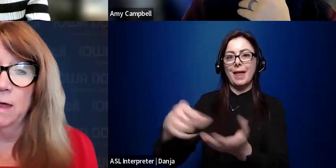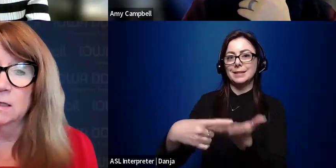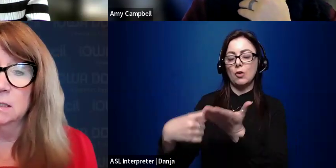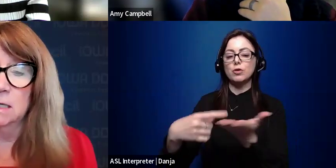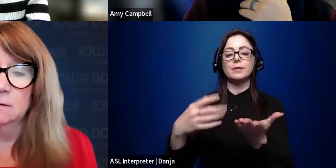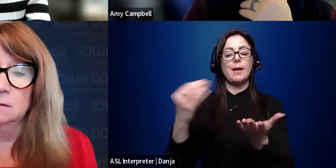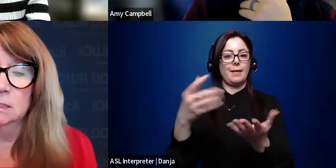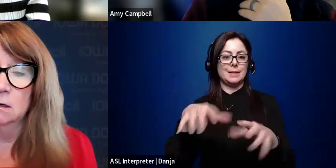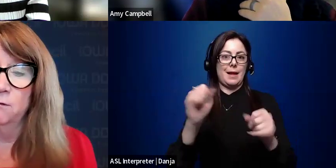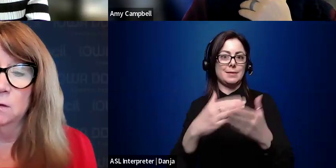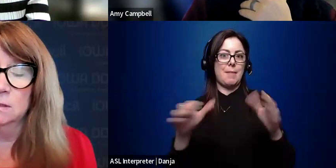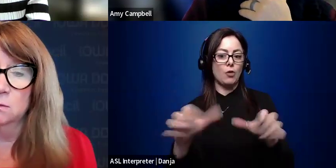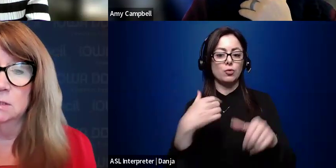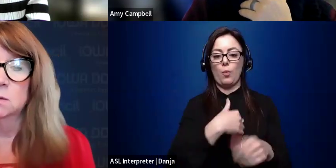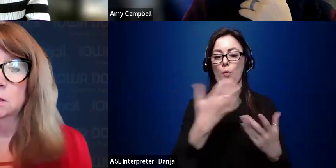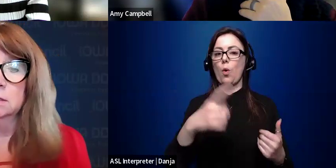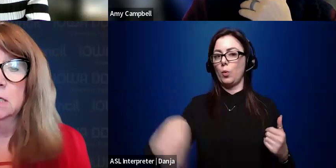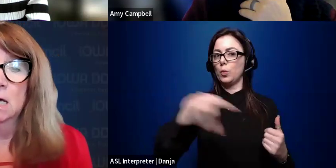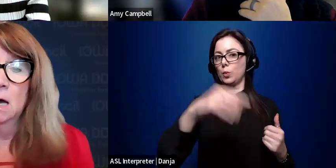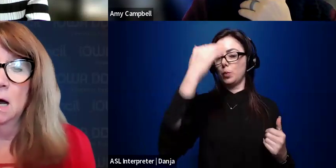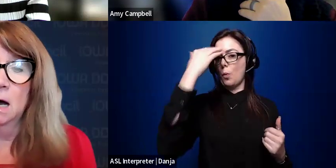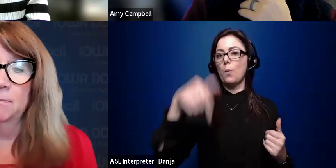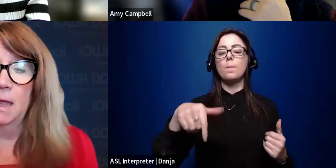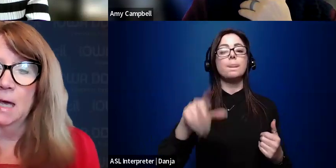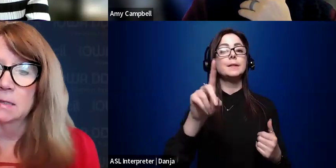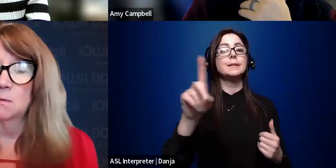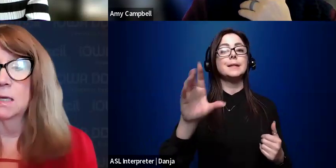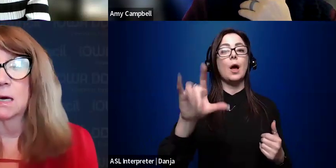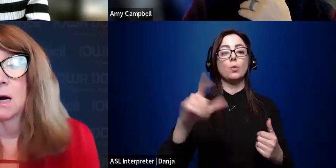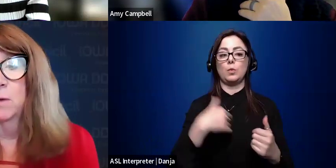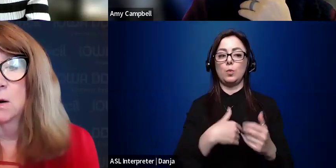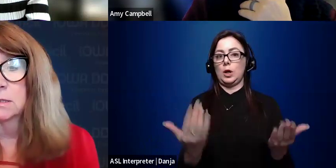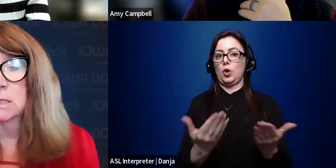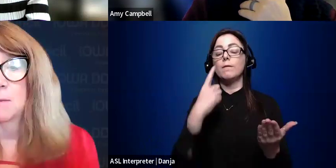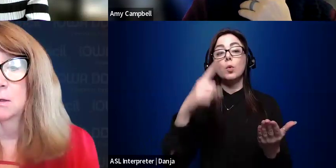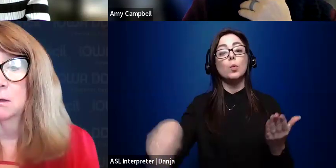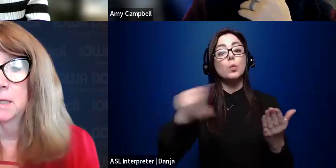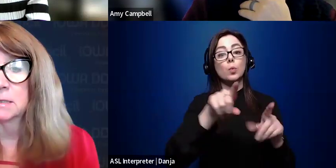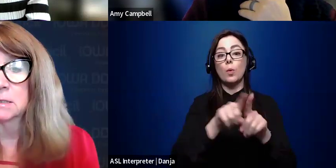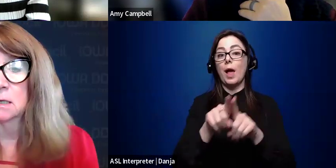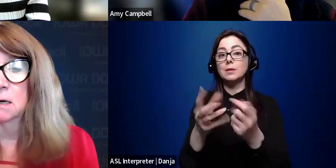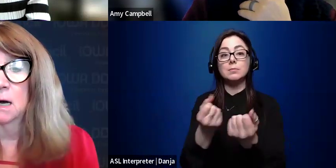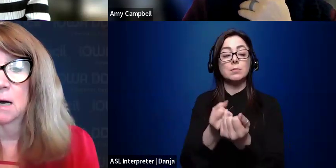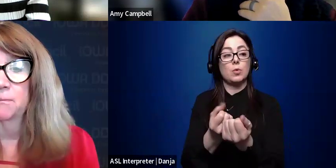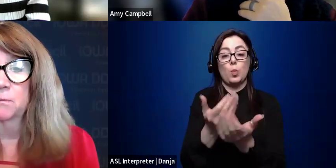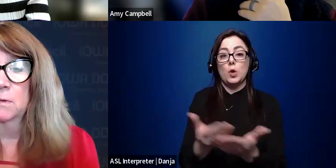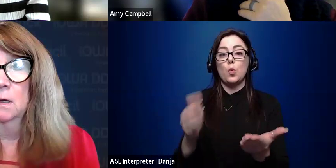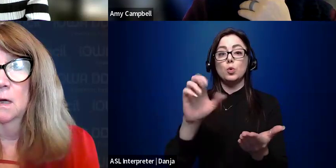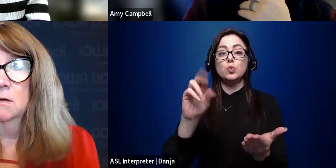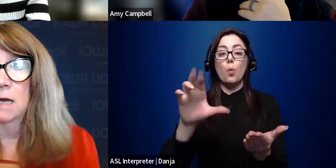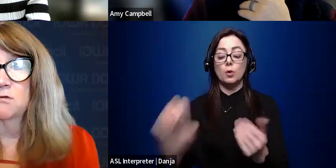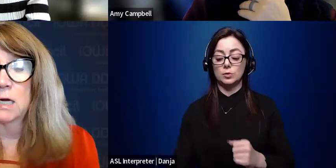know that the DD Council is here for you as a resource. And we know it's a little bit